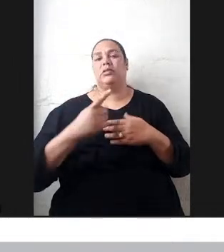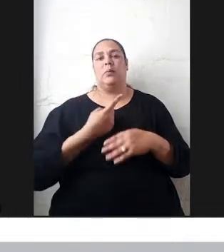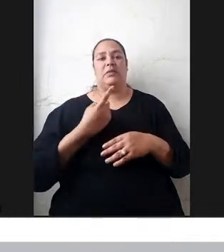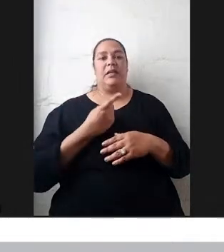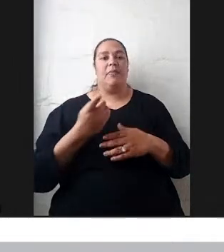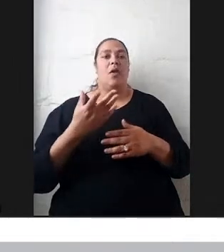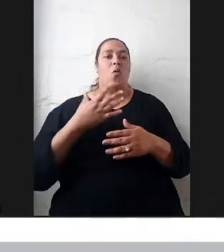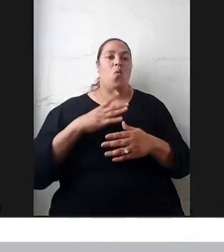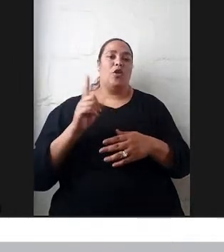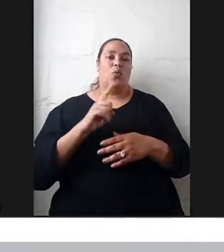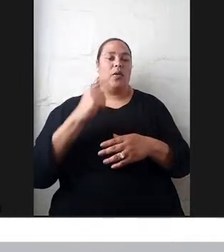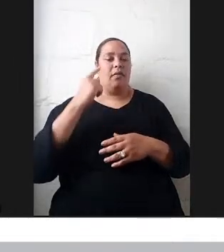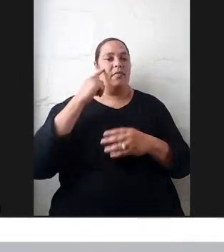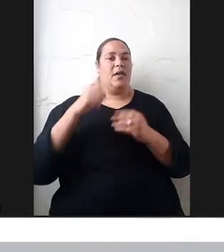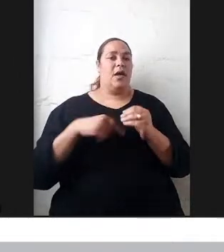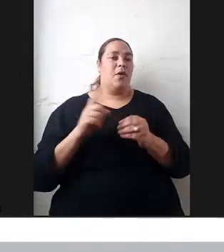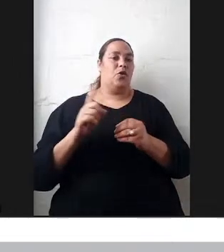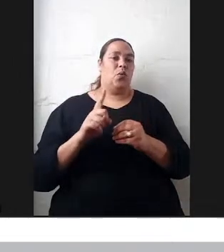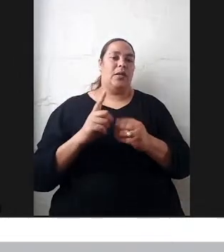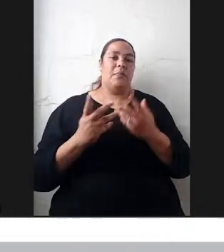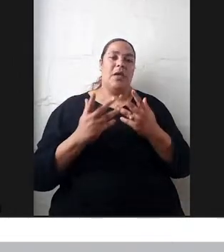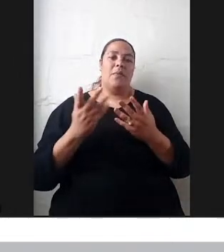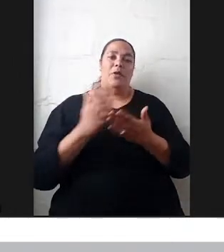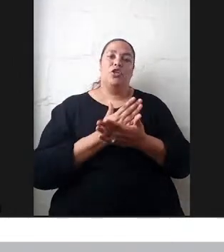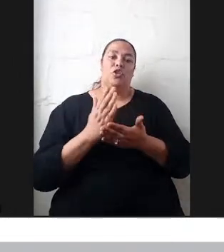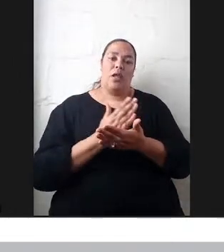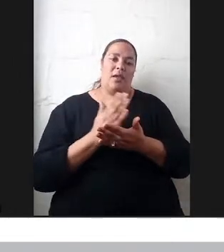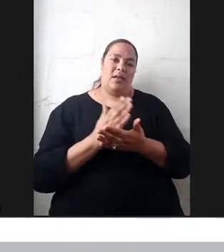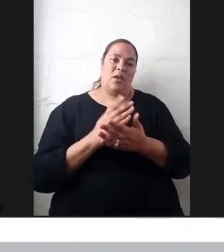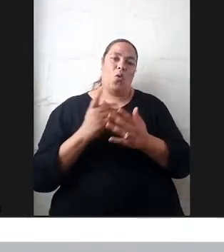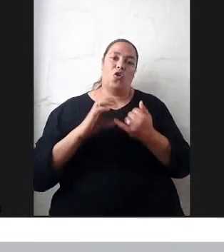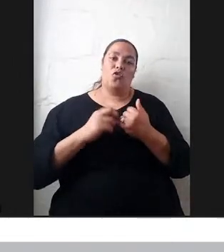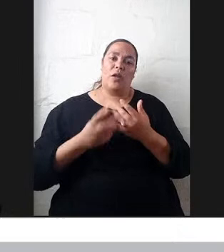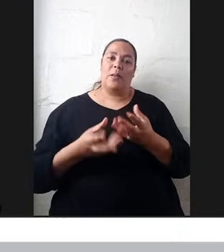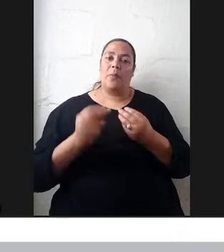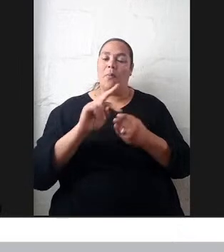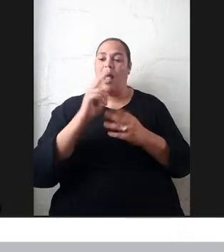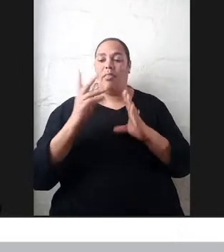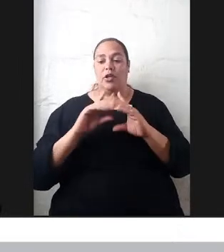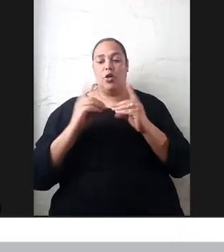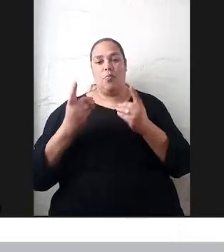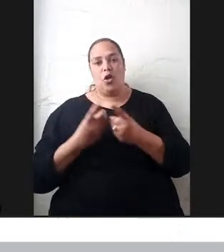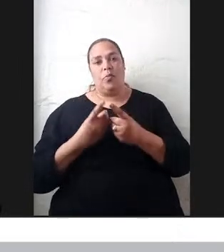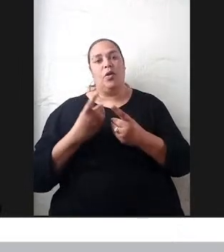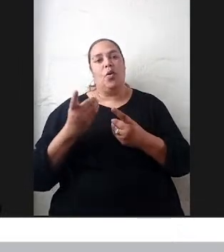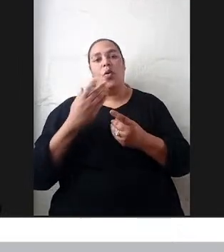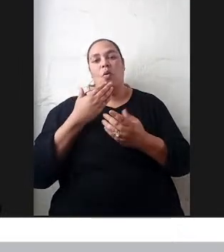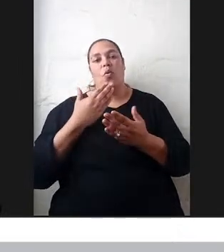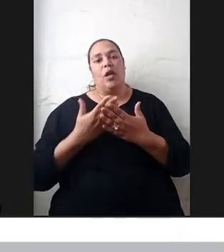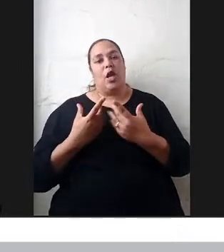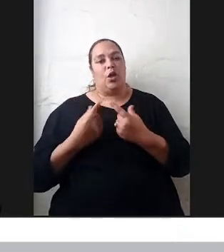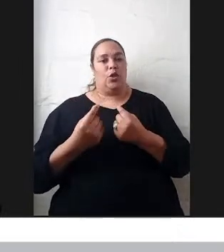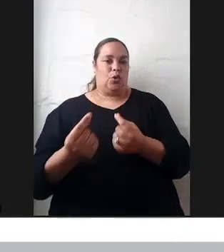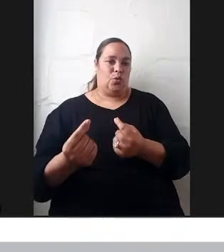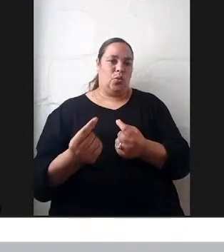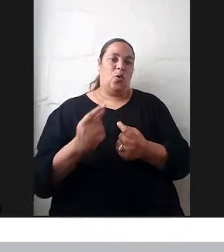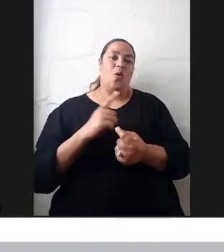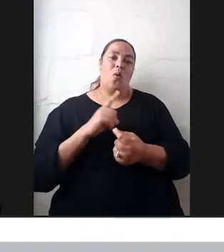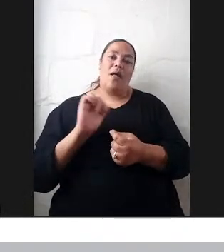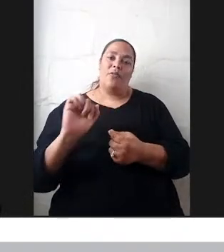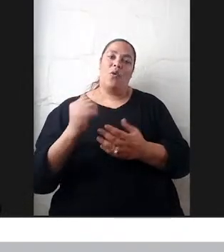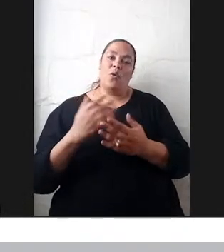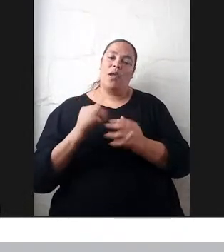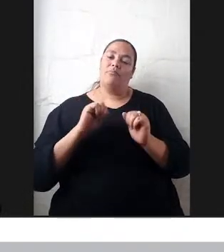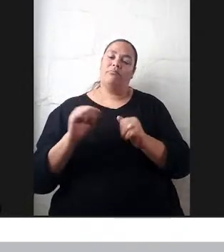think of, sharing also or trying to get other departments to do it so that they are able to